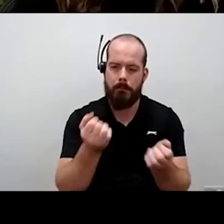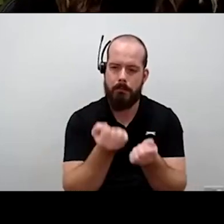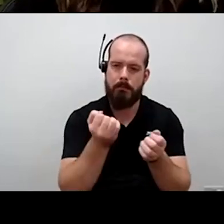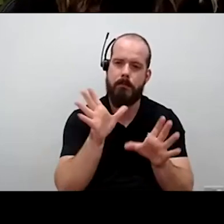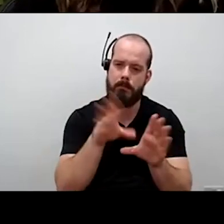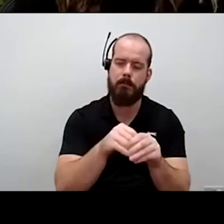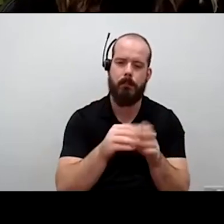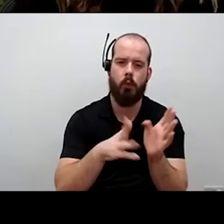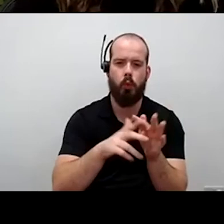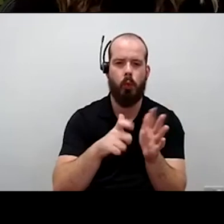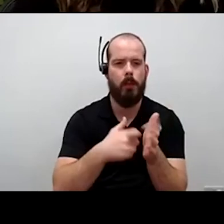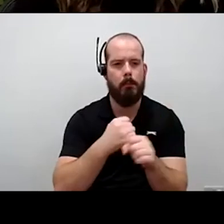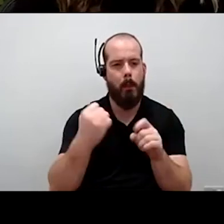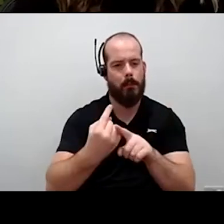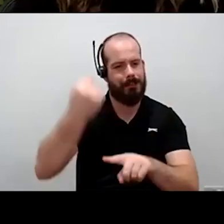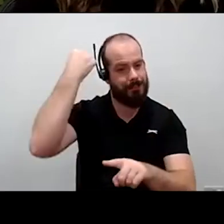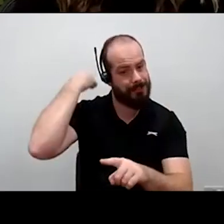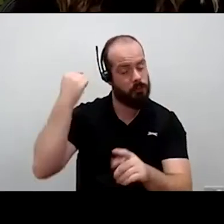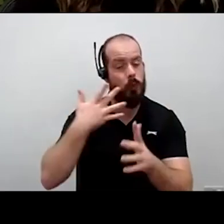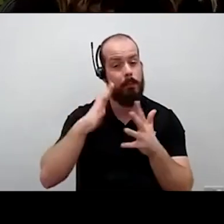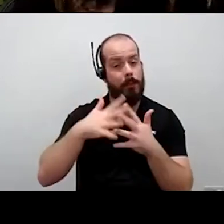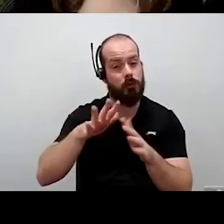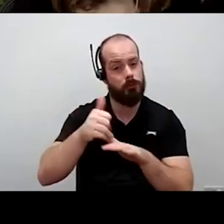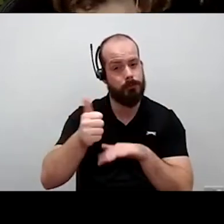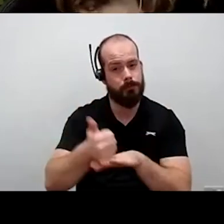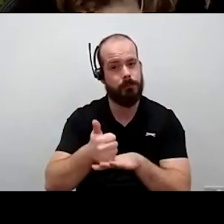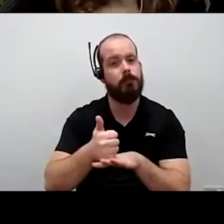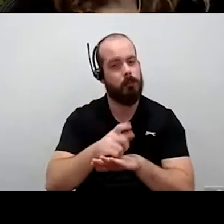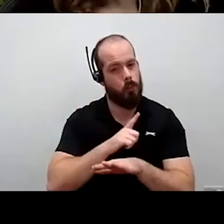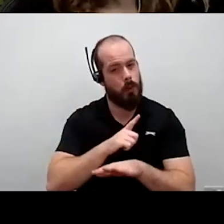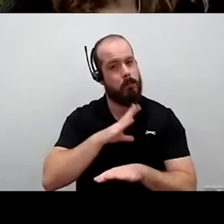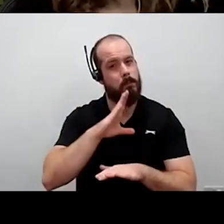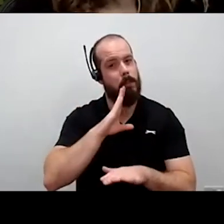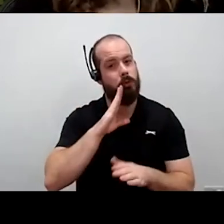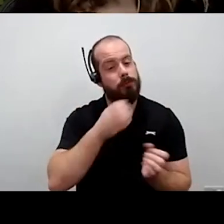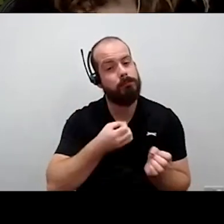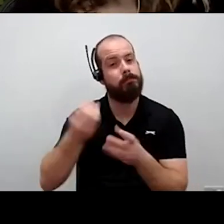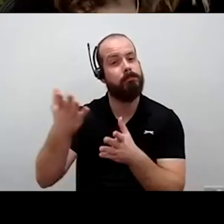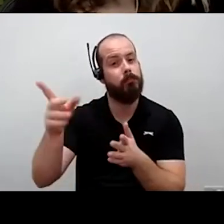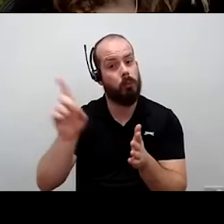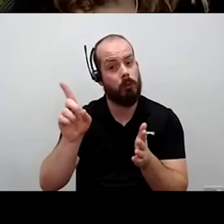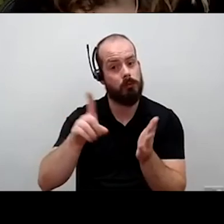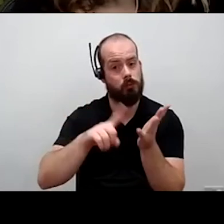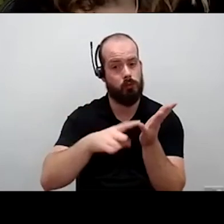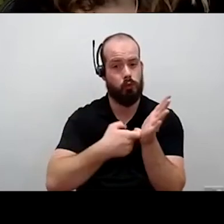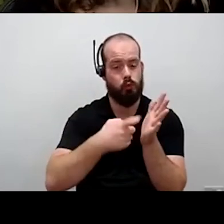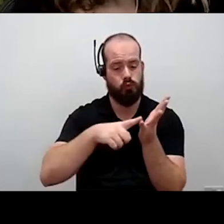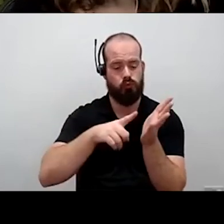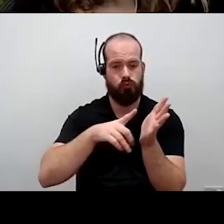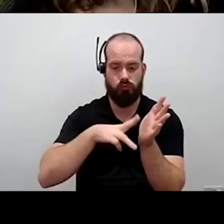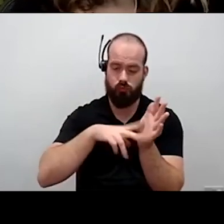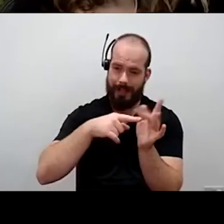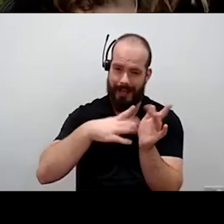program, because it was the Belgian colony that supplied them with the uranium. And so